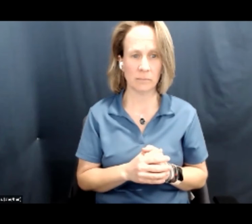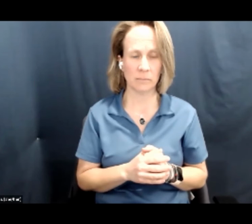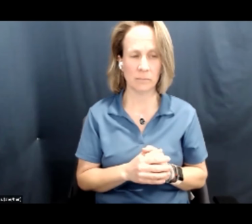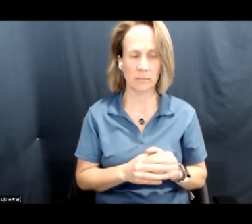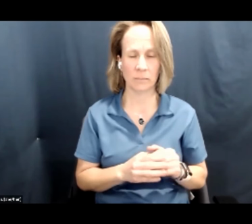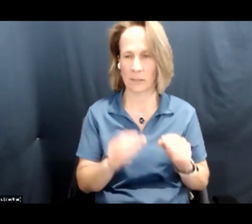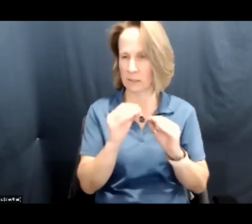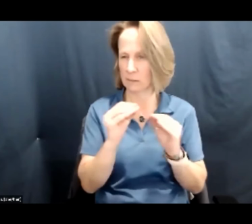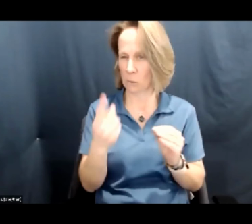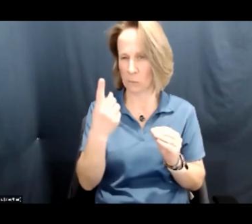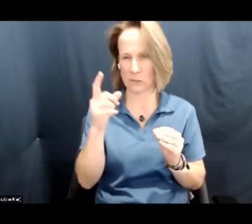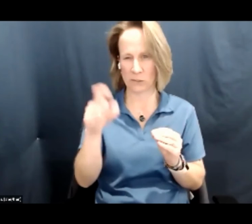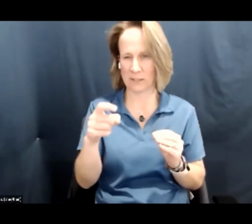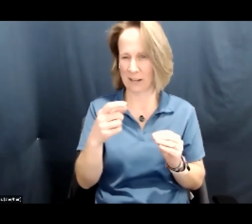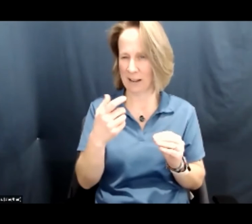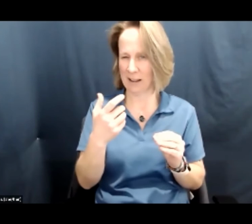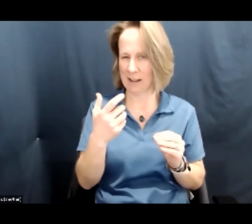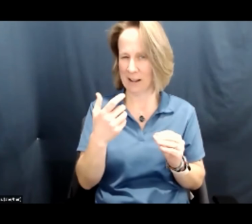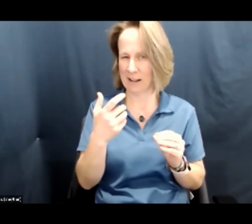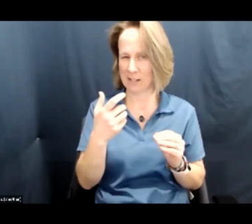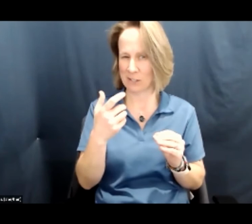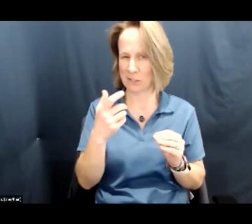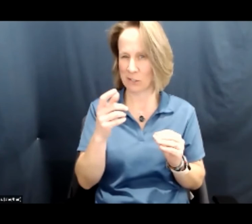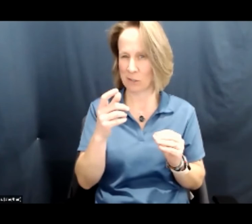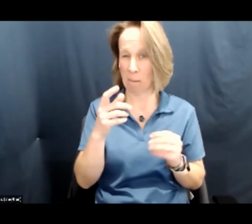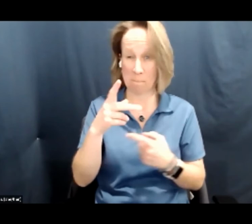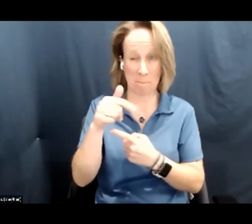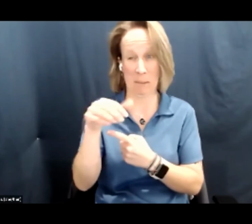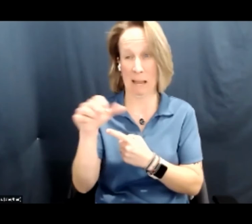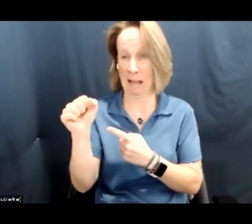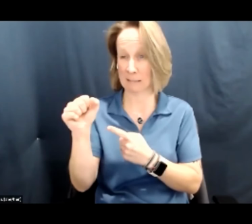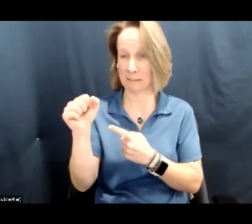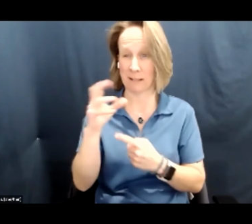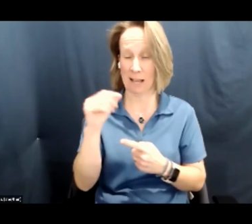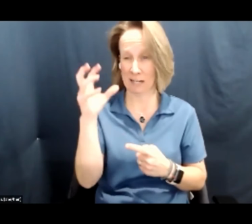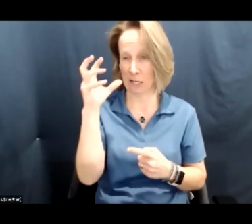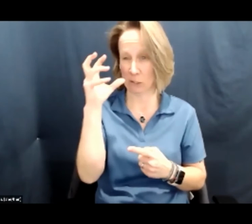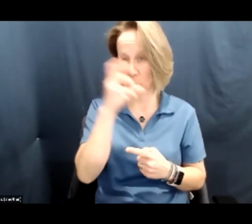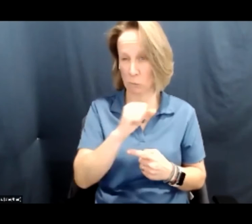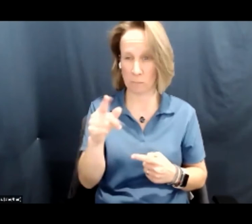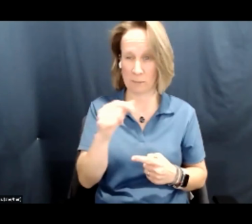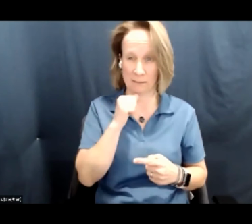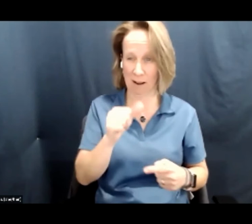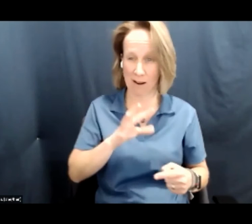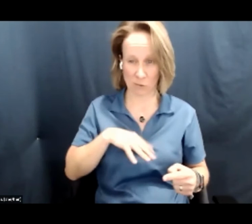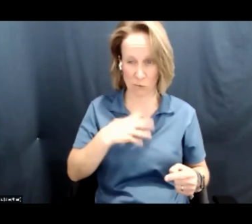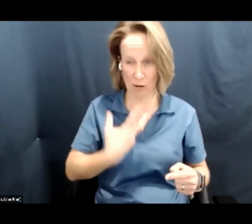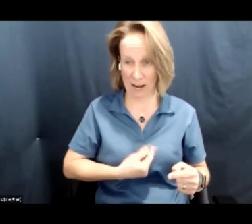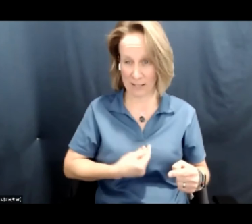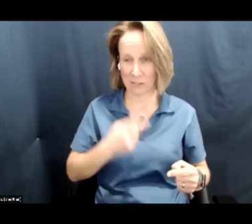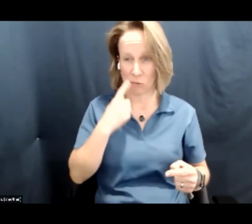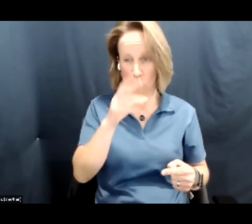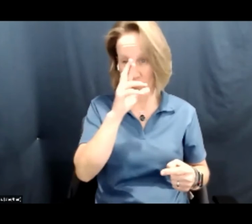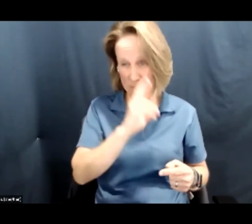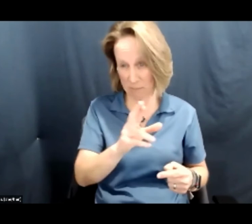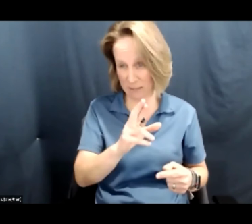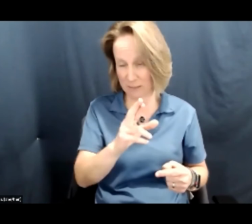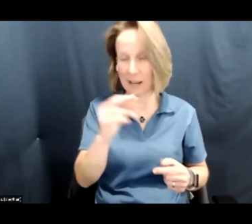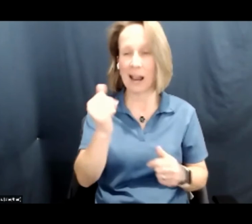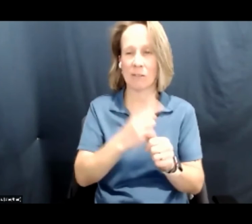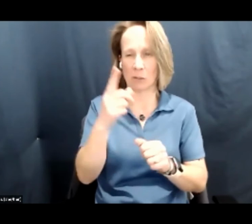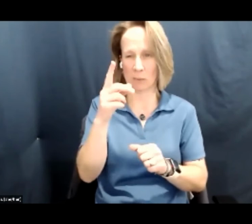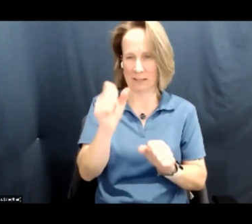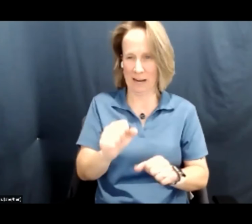pass and be assumed to not be trans to deserve our respect. Everyone should be able to show up as their